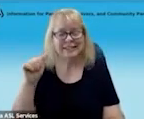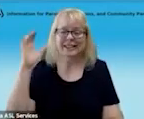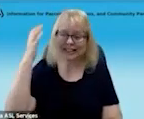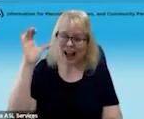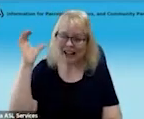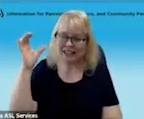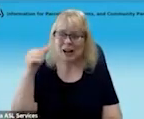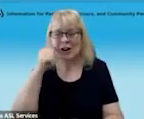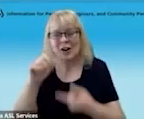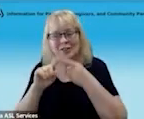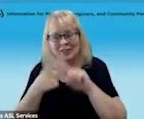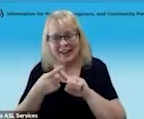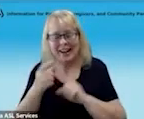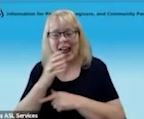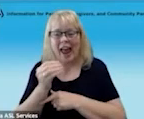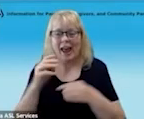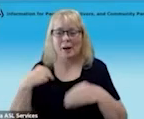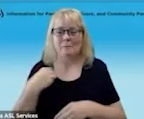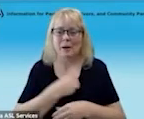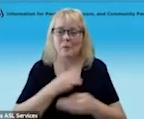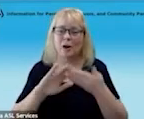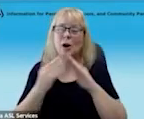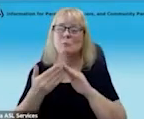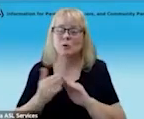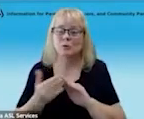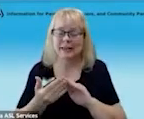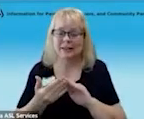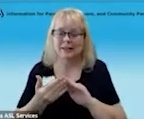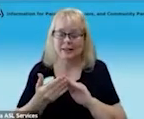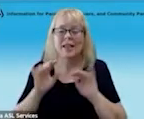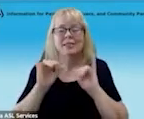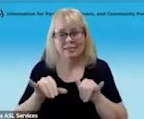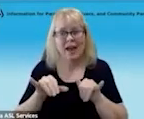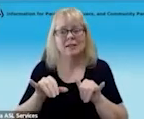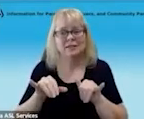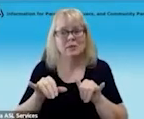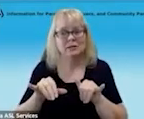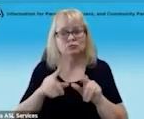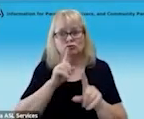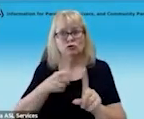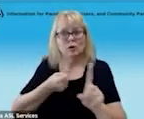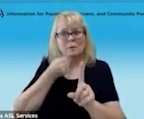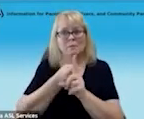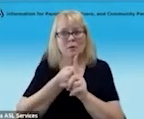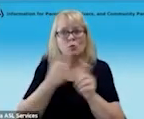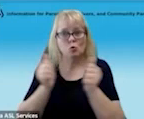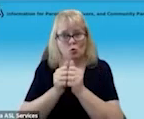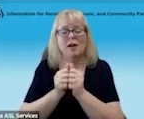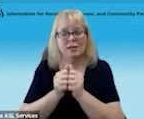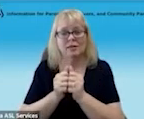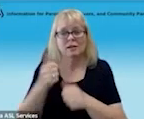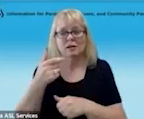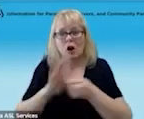the perspective of a developmental pediatrician, but also as a mother, grandmother, auntie,